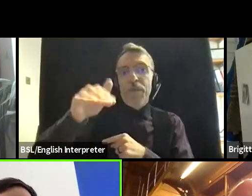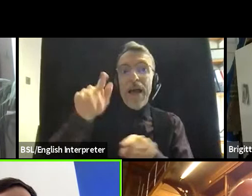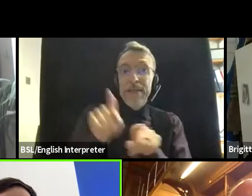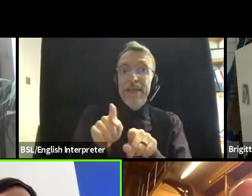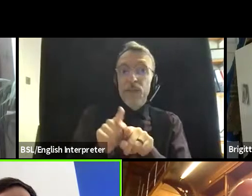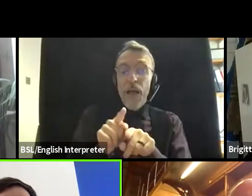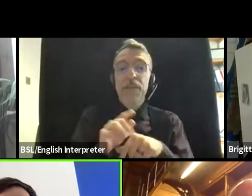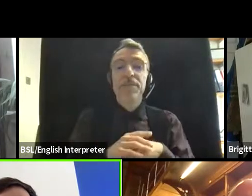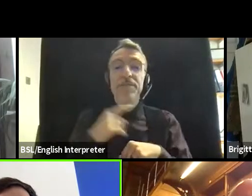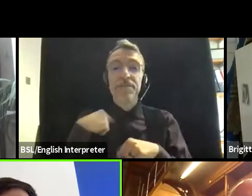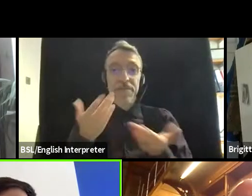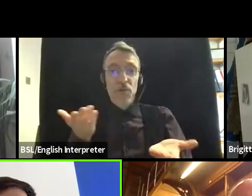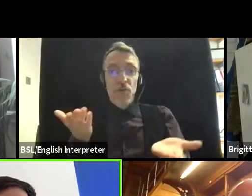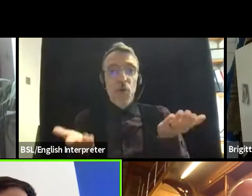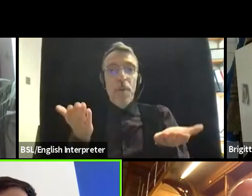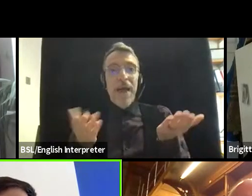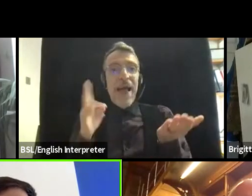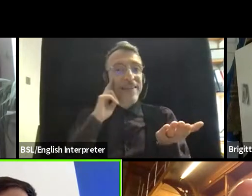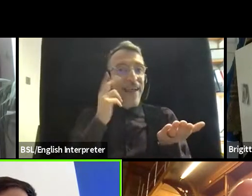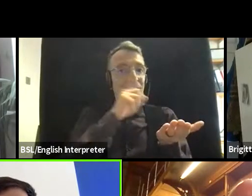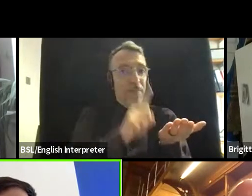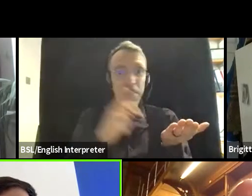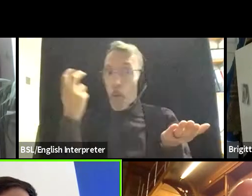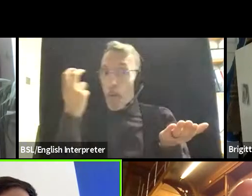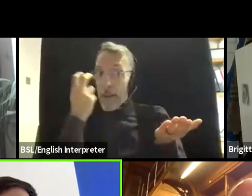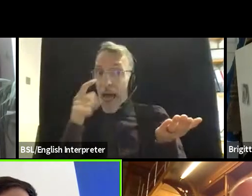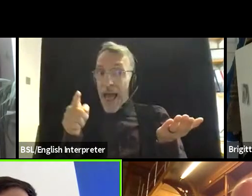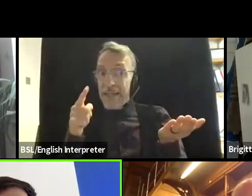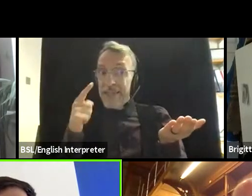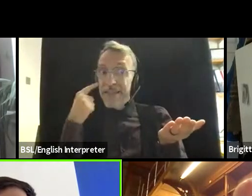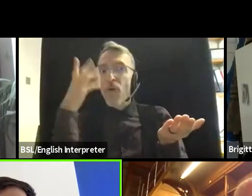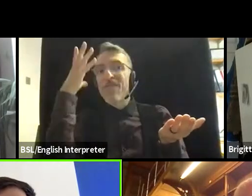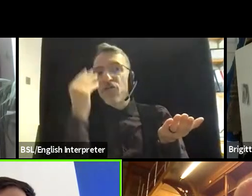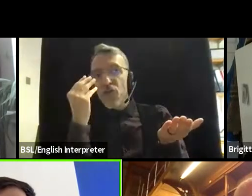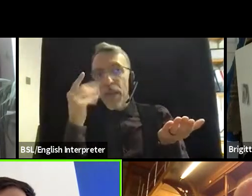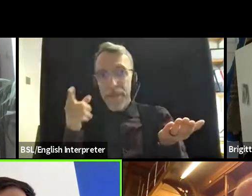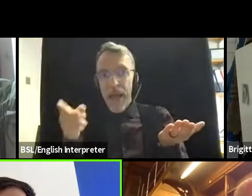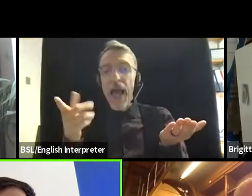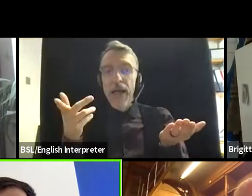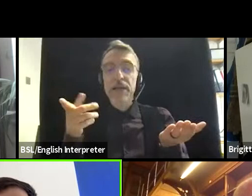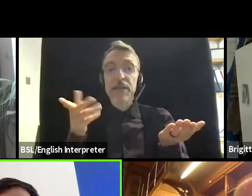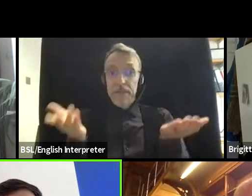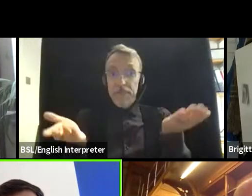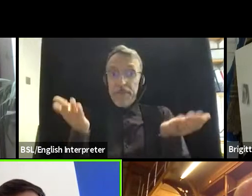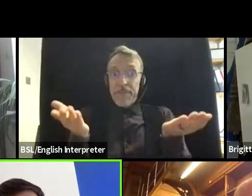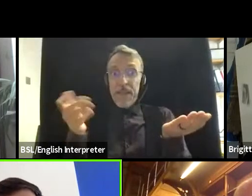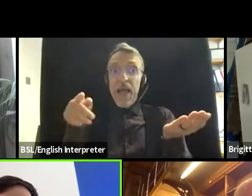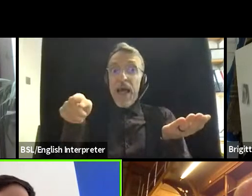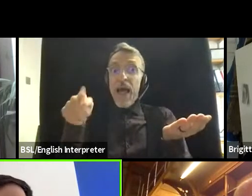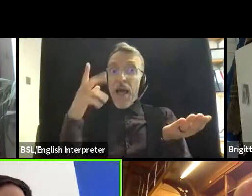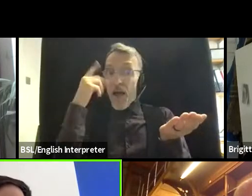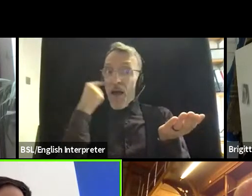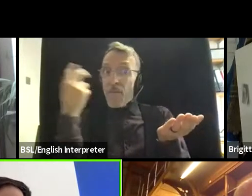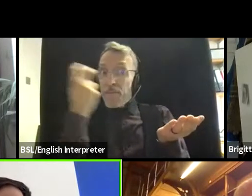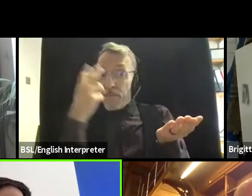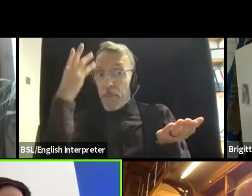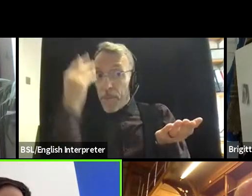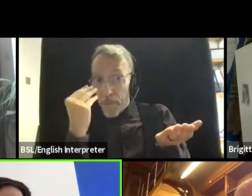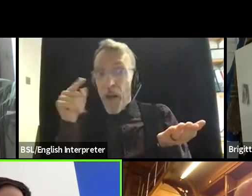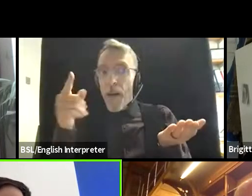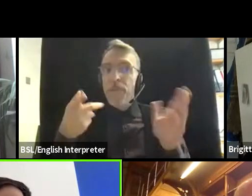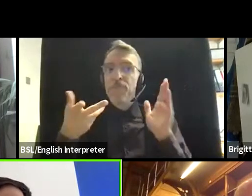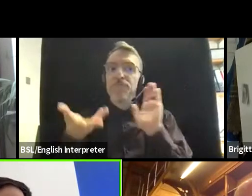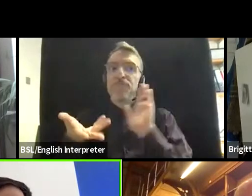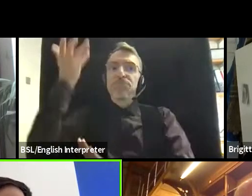example, I compared deaf people to blind and visually impaired people, and blind people are more vocal, they